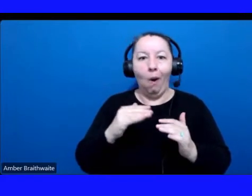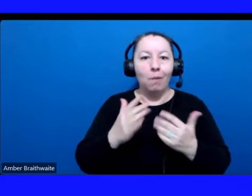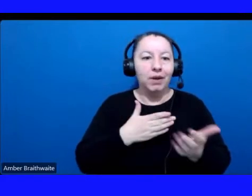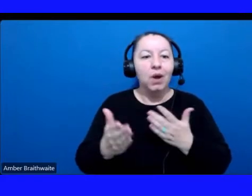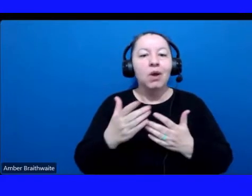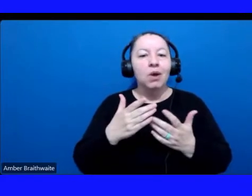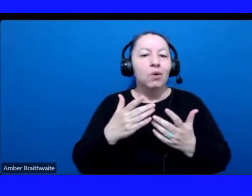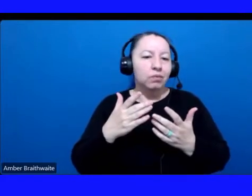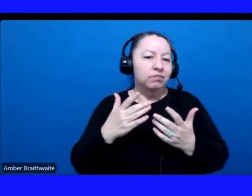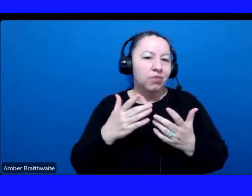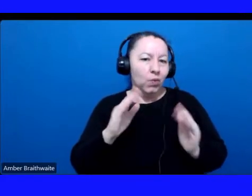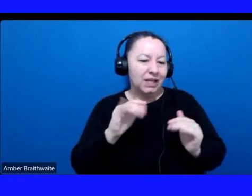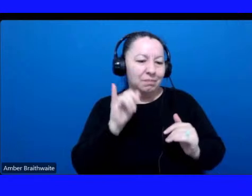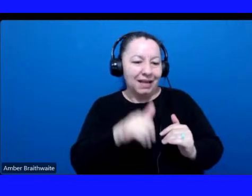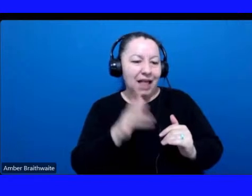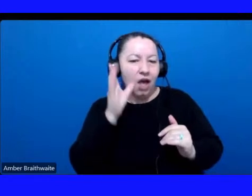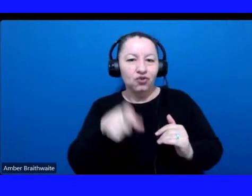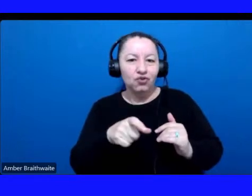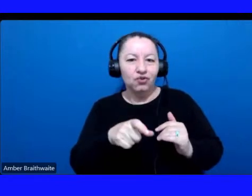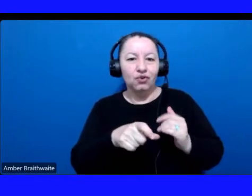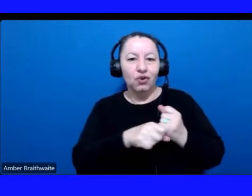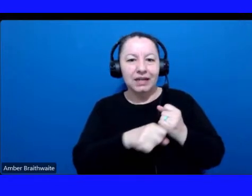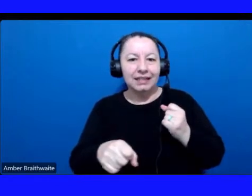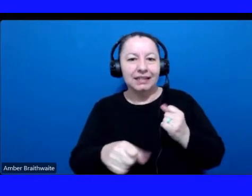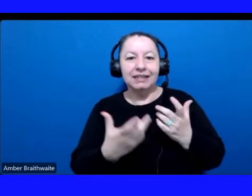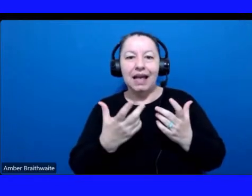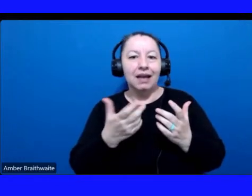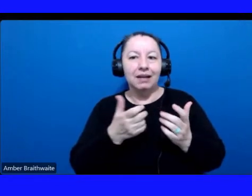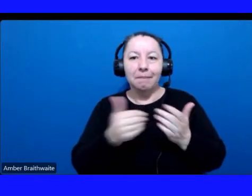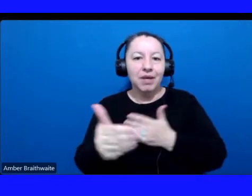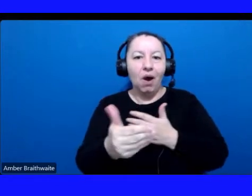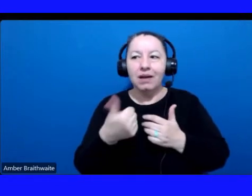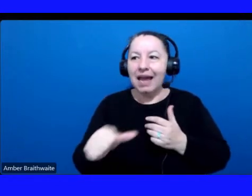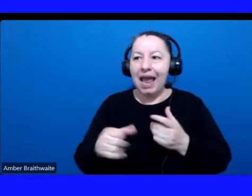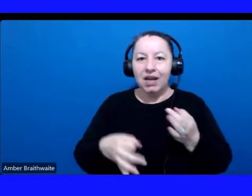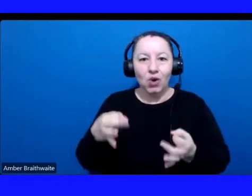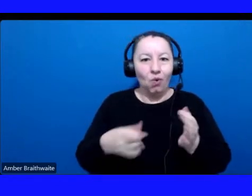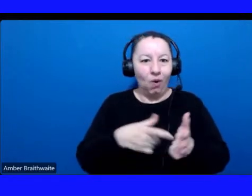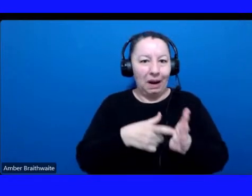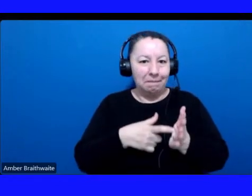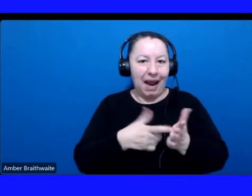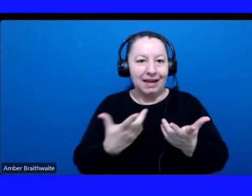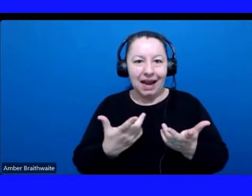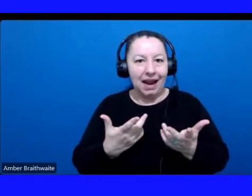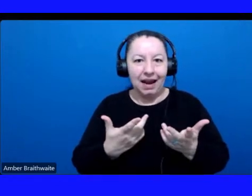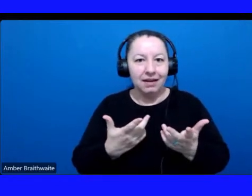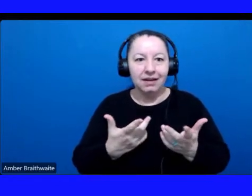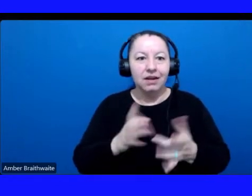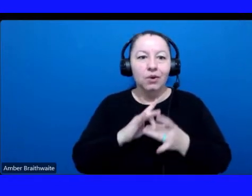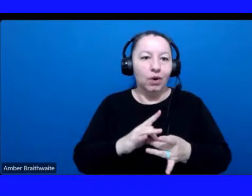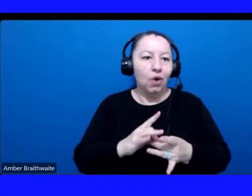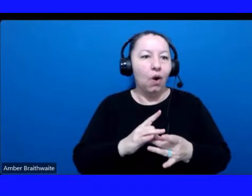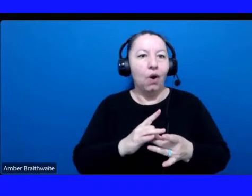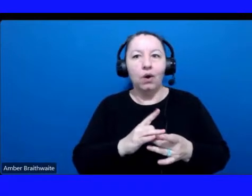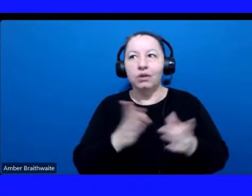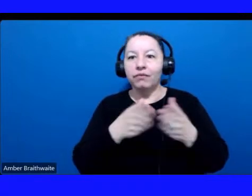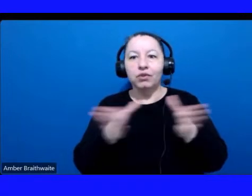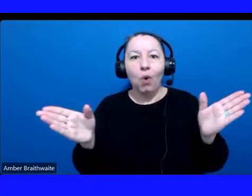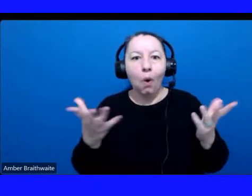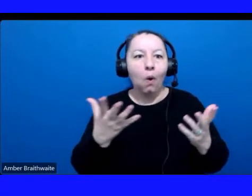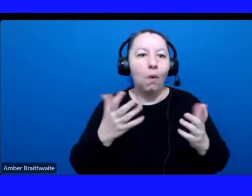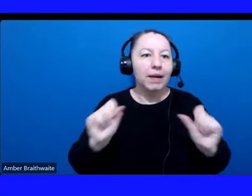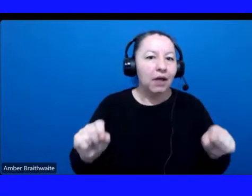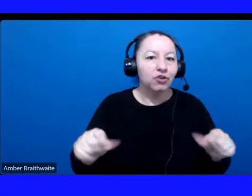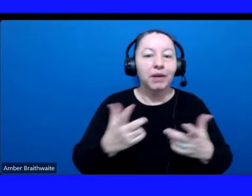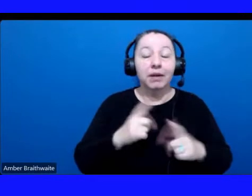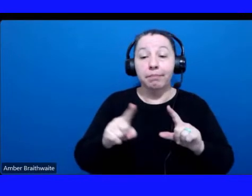All right, there being none, let's go to a vote then. Dr. Pagan, Yes. Dr. Katz, Yes.